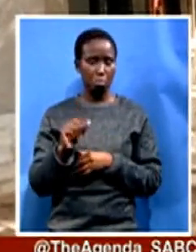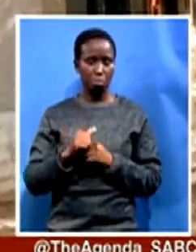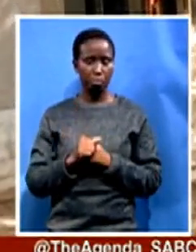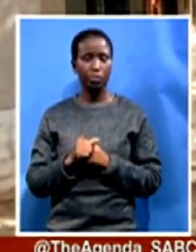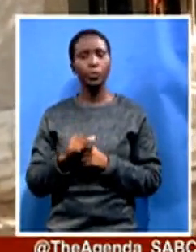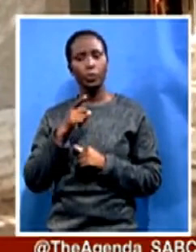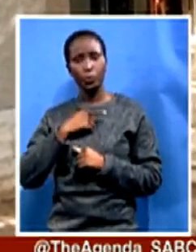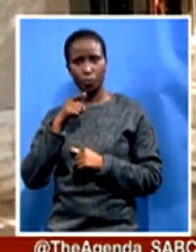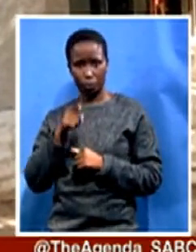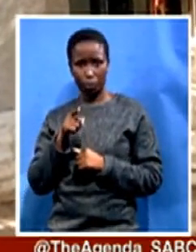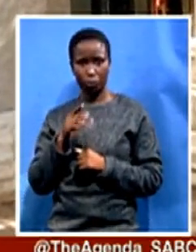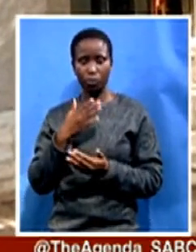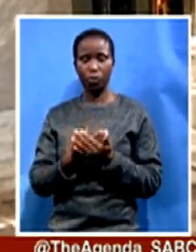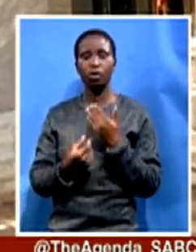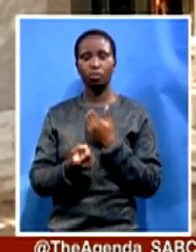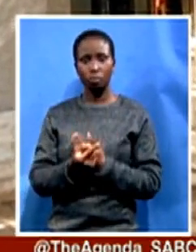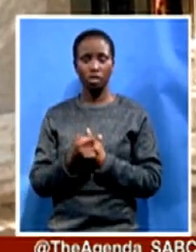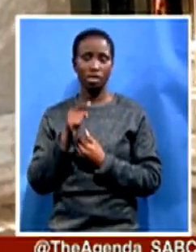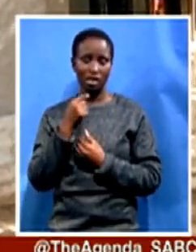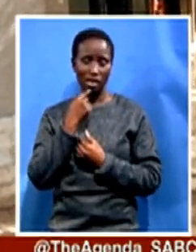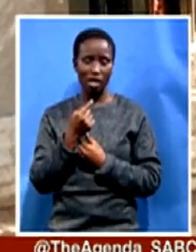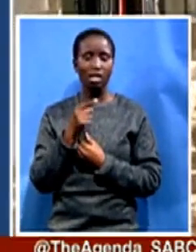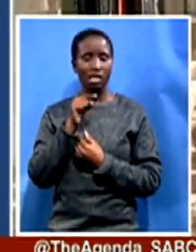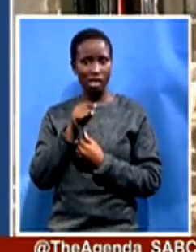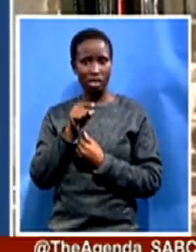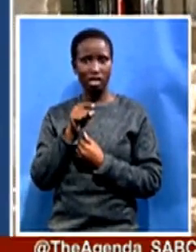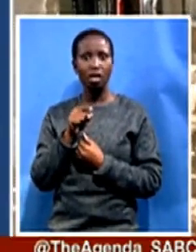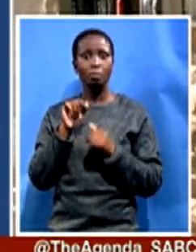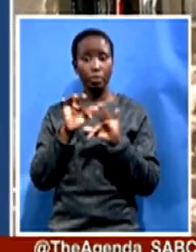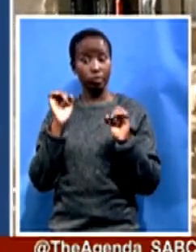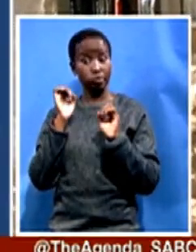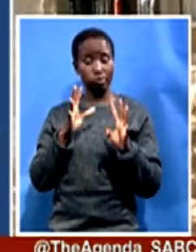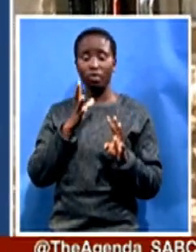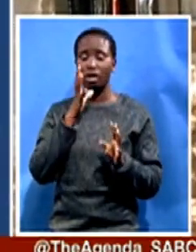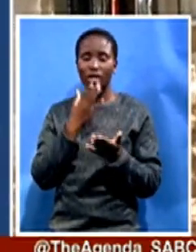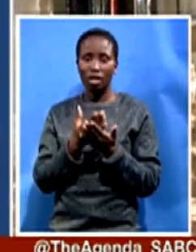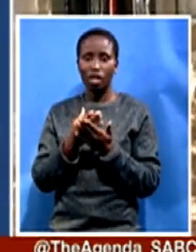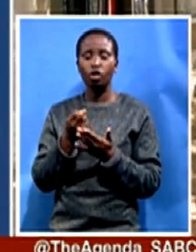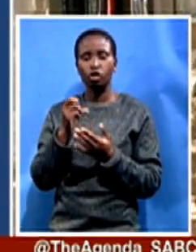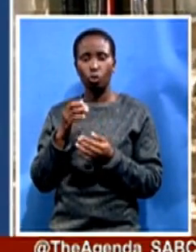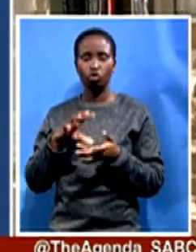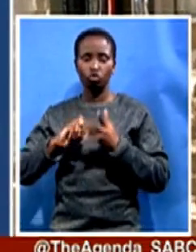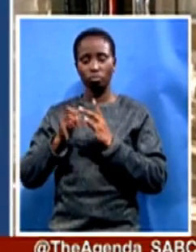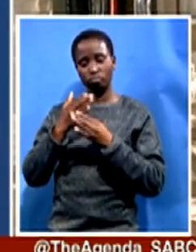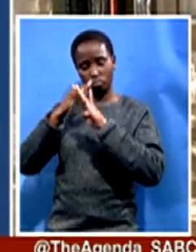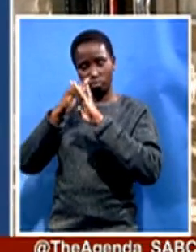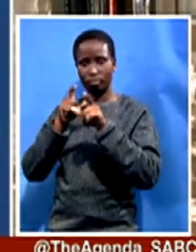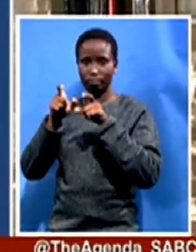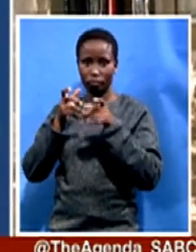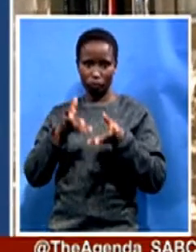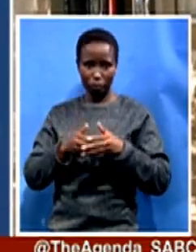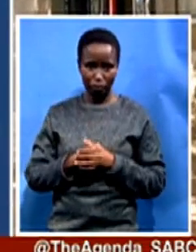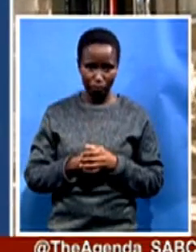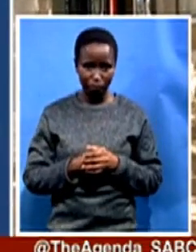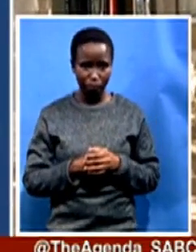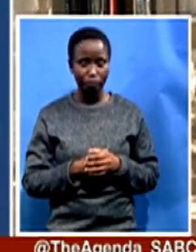interest in terms of people attending. Desiree? Simphiwe, we're going to leave it there. Hopefully you'll update us again as soon as